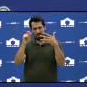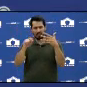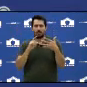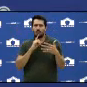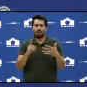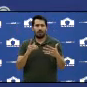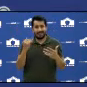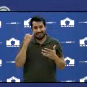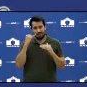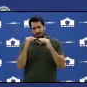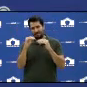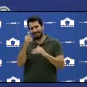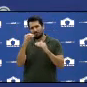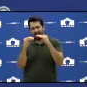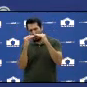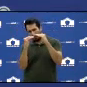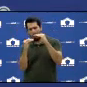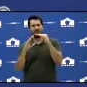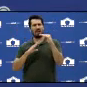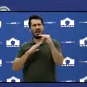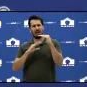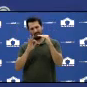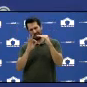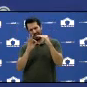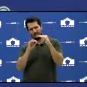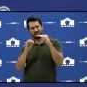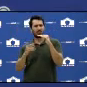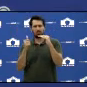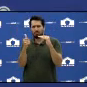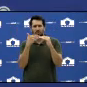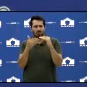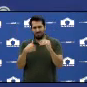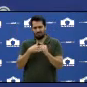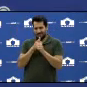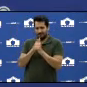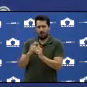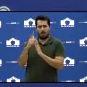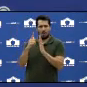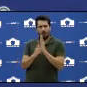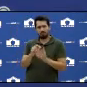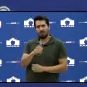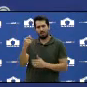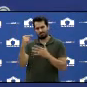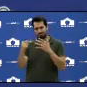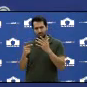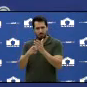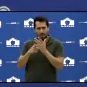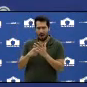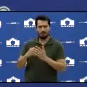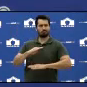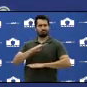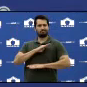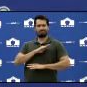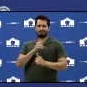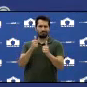as long as we're below 10%, we're compliant, and as for balancing all of those other factors, we've accomplished what